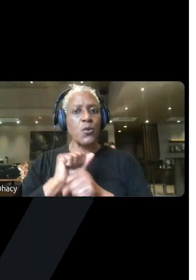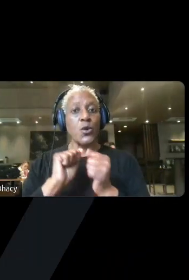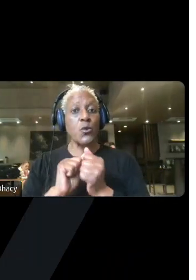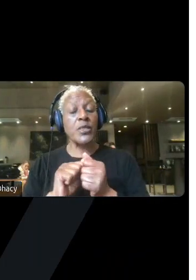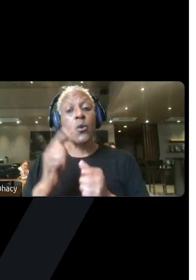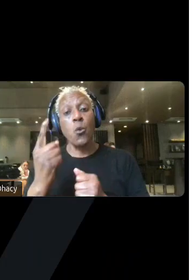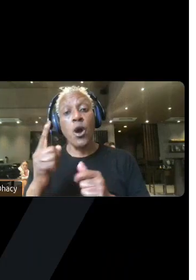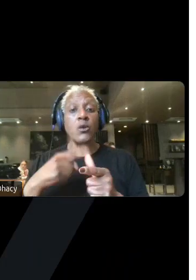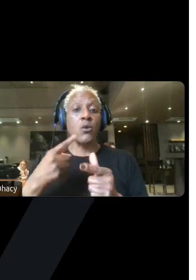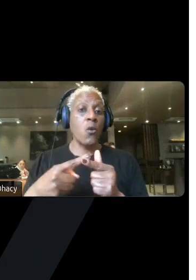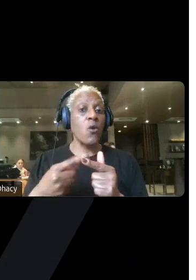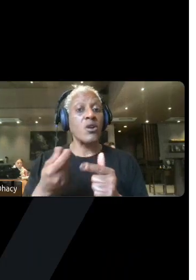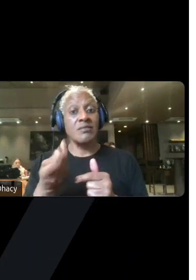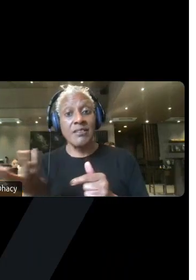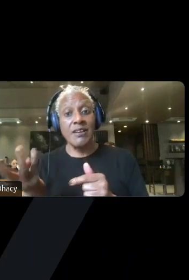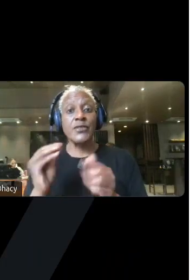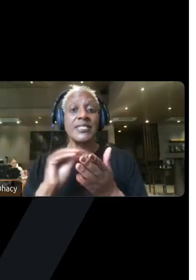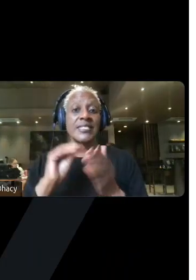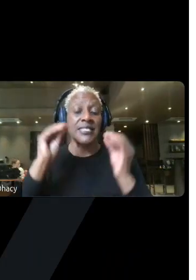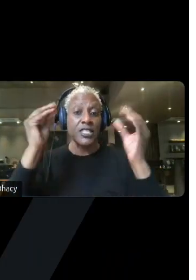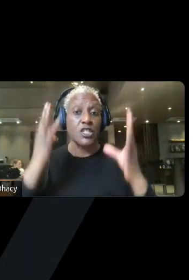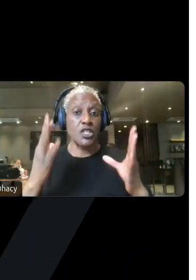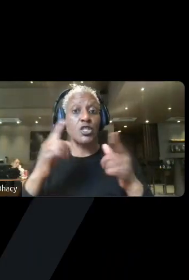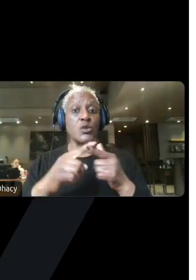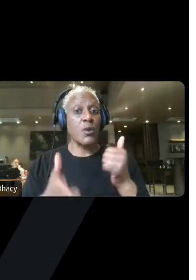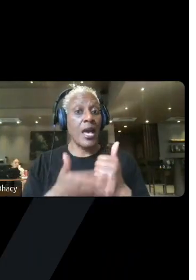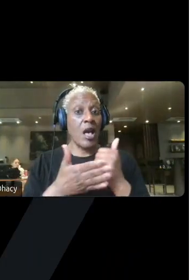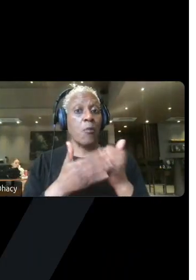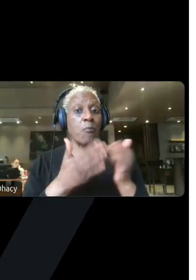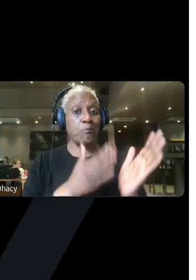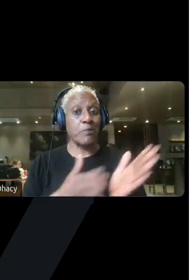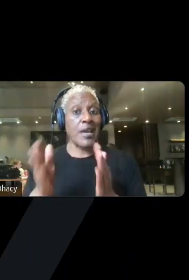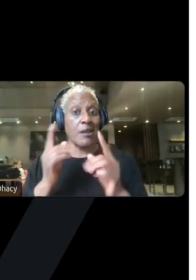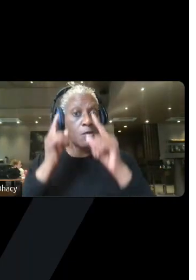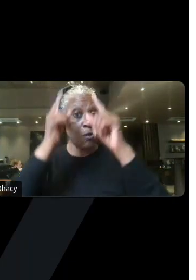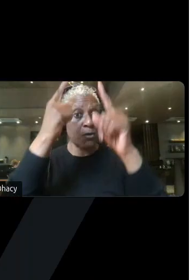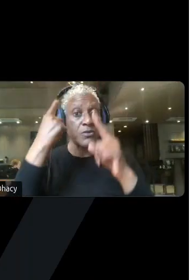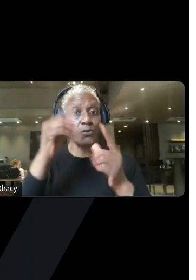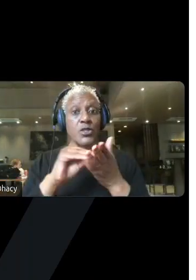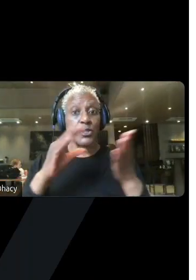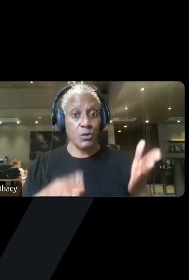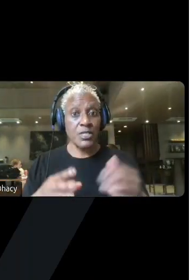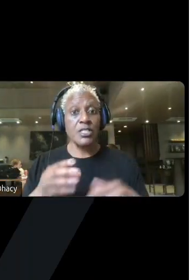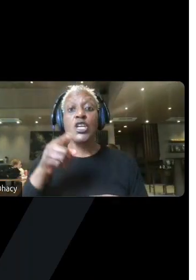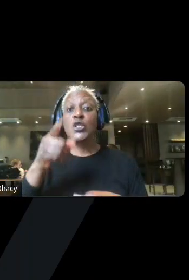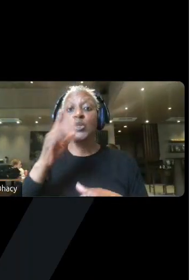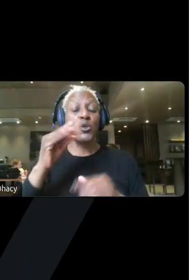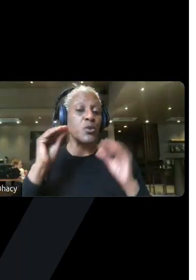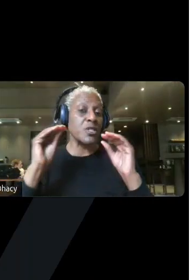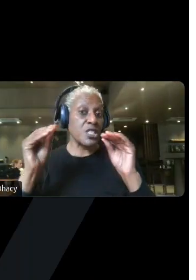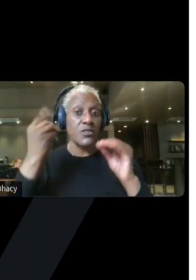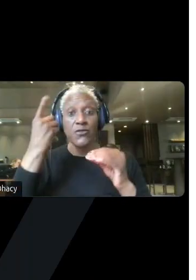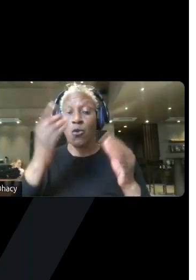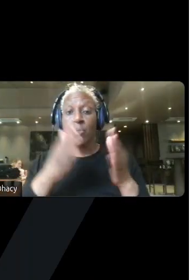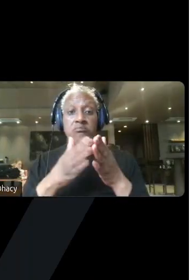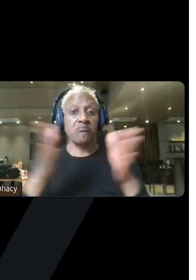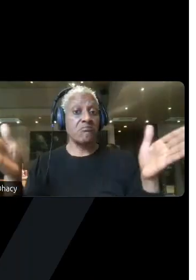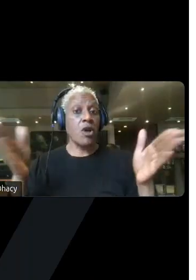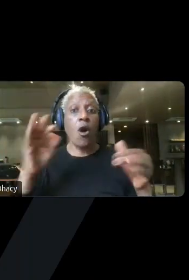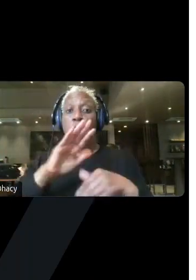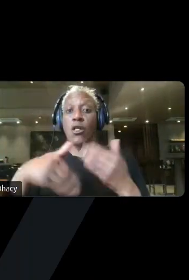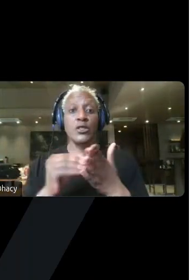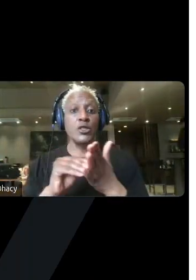their goals. You'll provide services to students for all subjects, or, like I said, on an individual subject